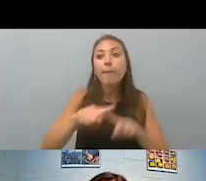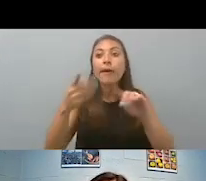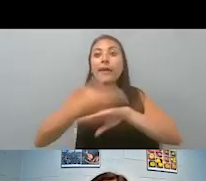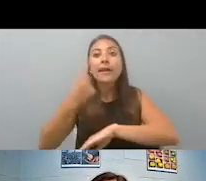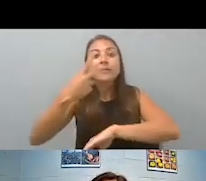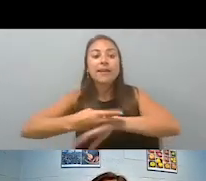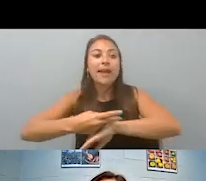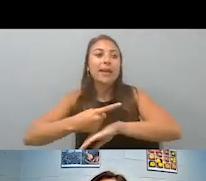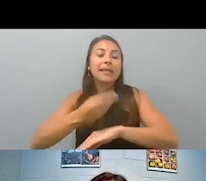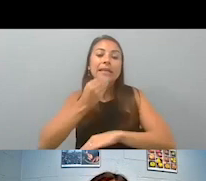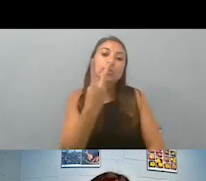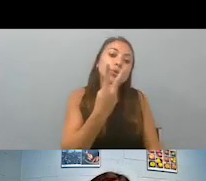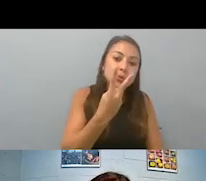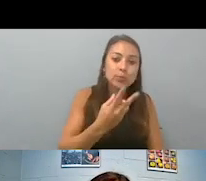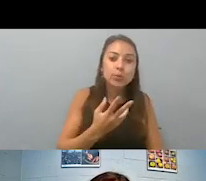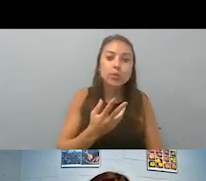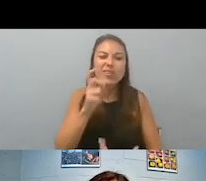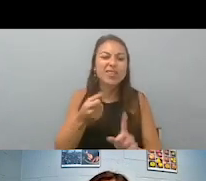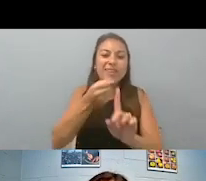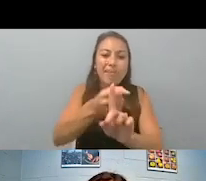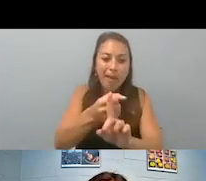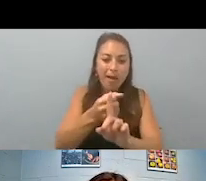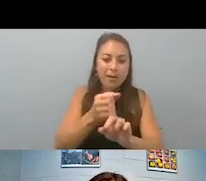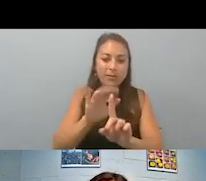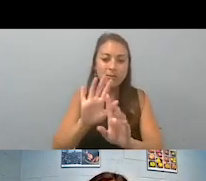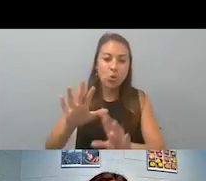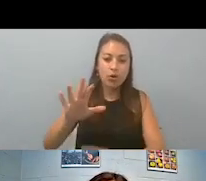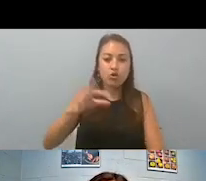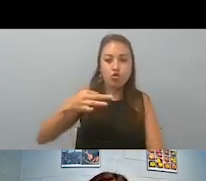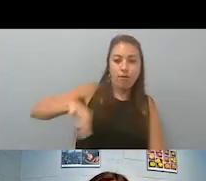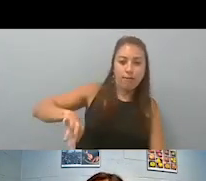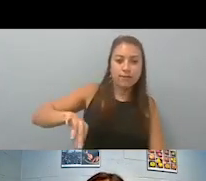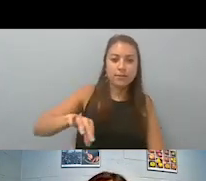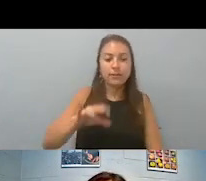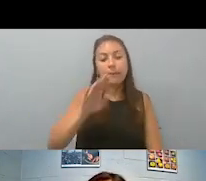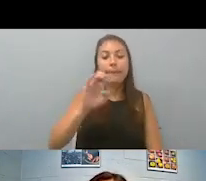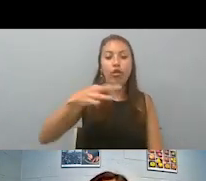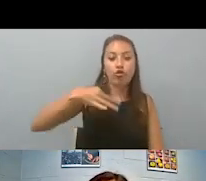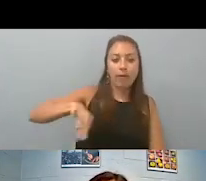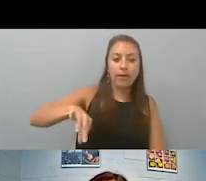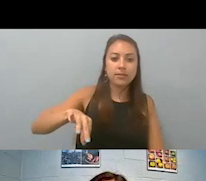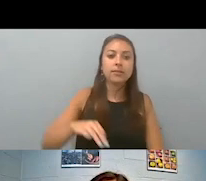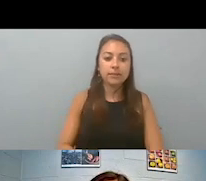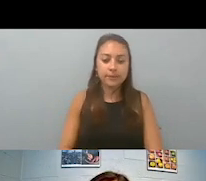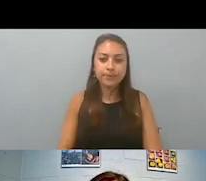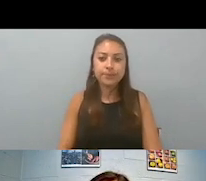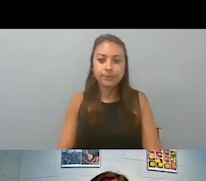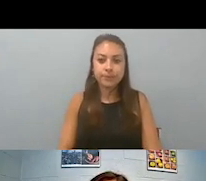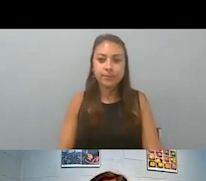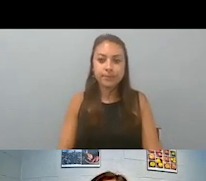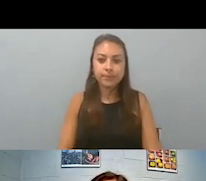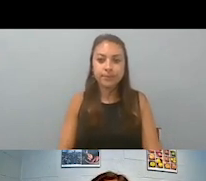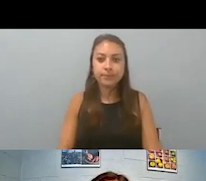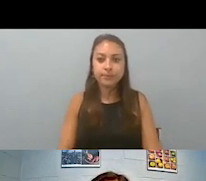and it really doesn't impact you all that much because you're not having this preloaded amount coming onto your